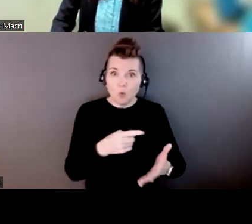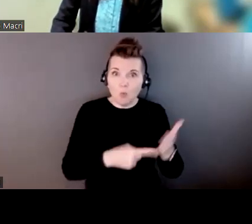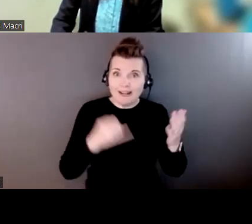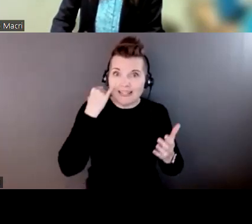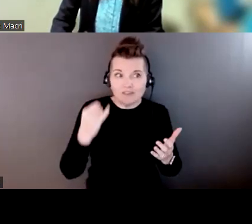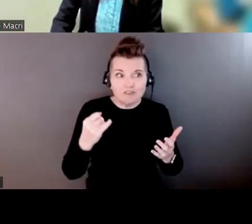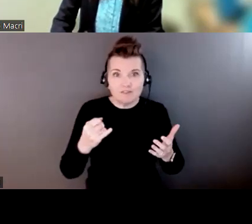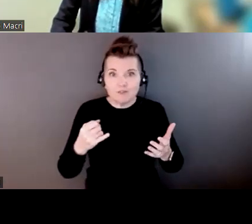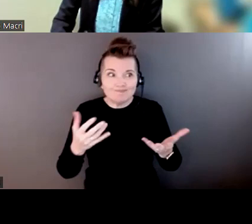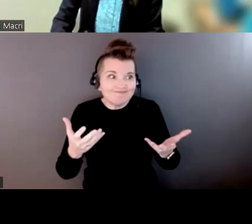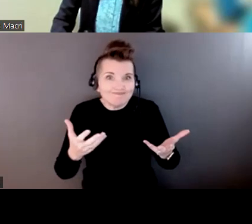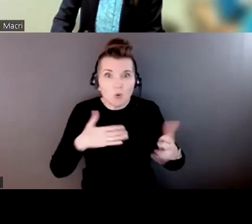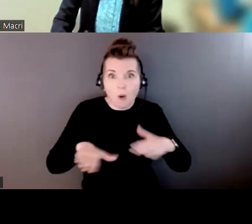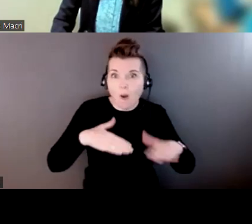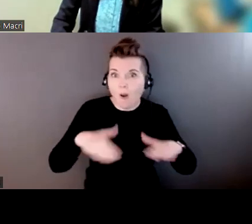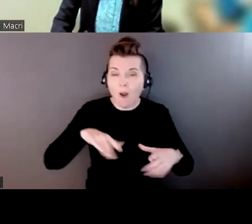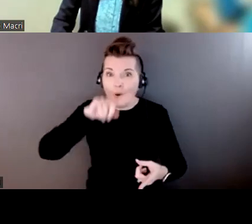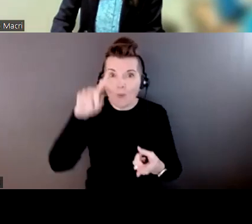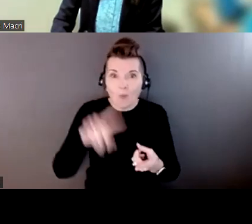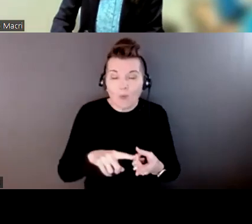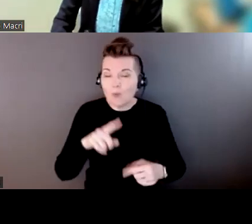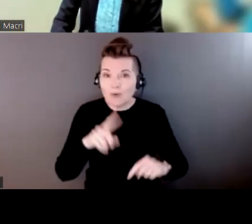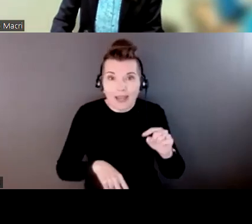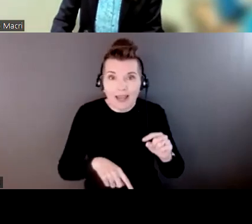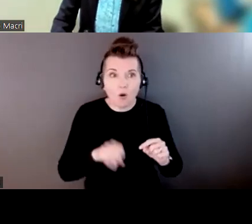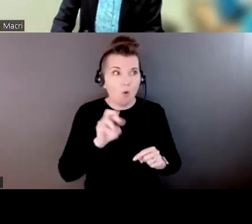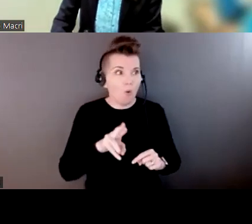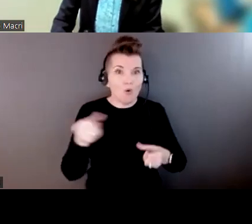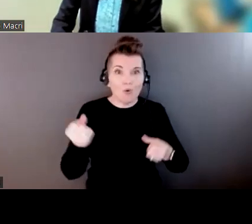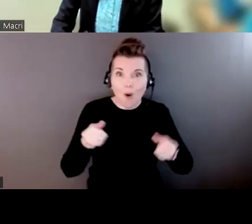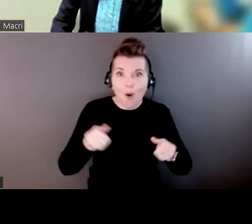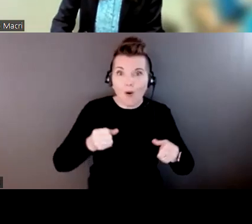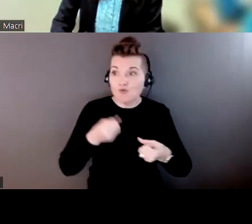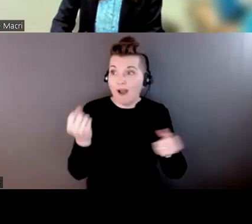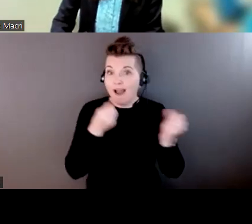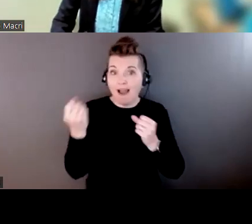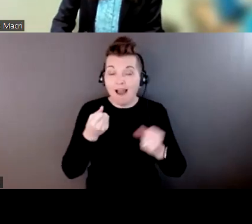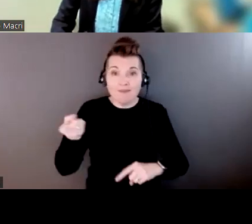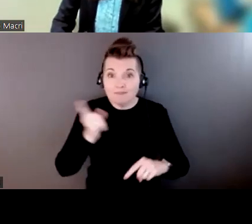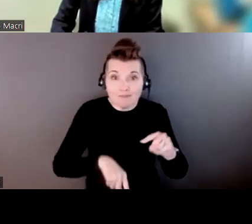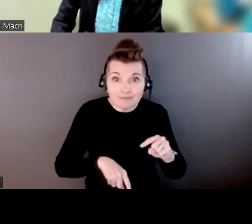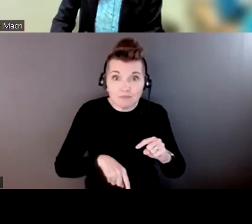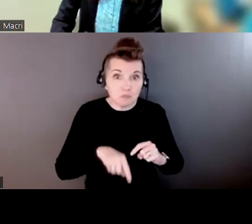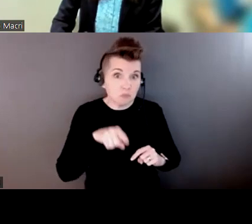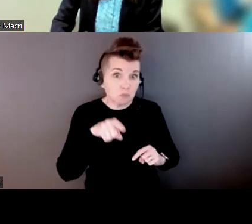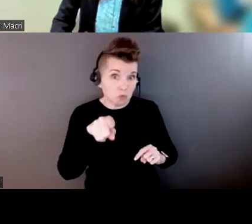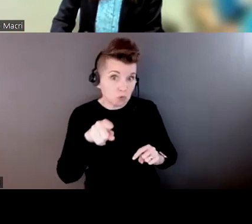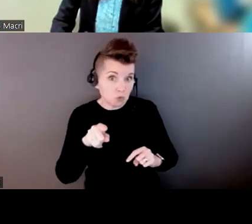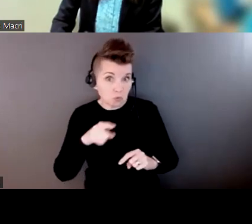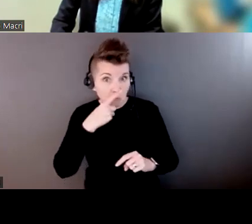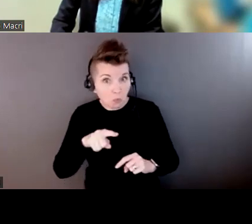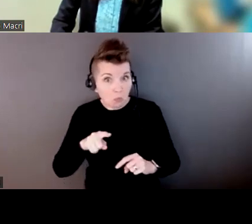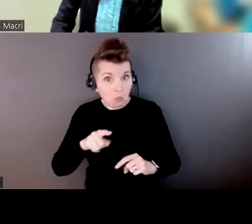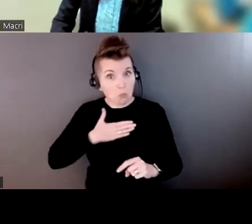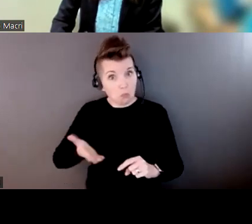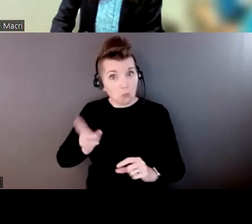your transportation, if you can't drive your car anymore, are you the type that would take taxis or Uber, or do you need a different